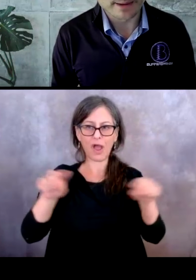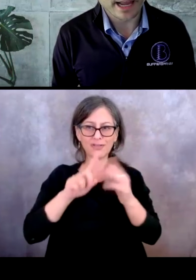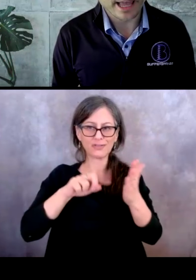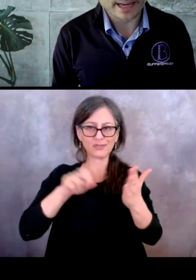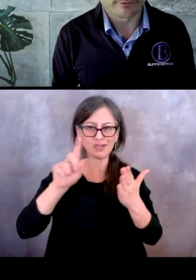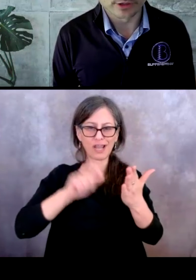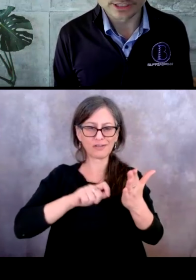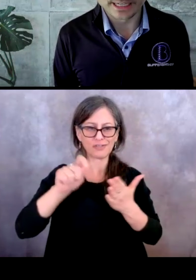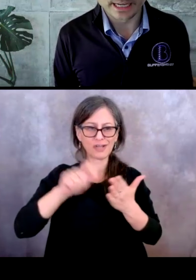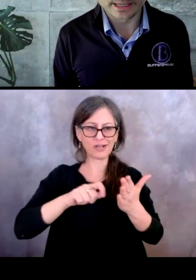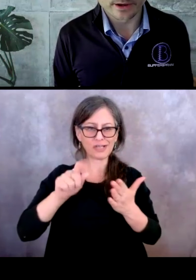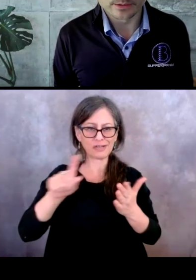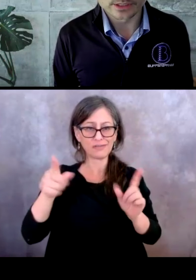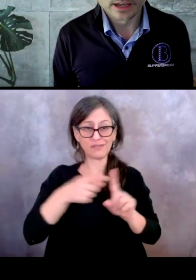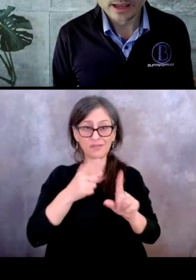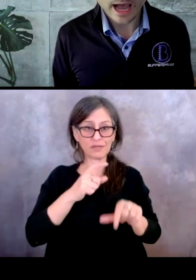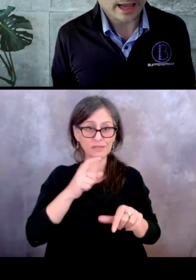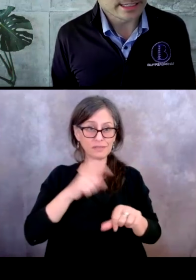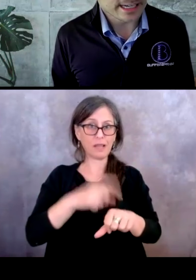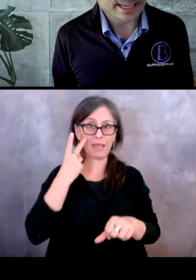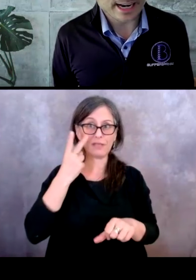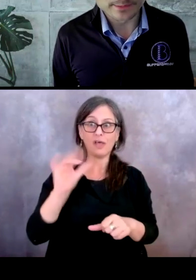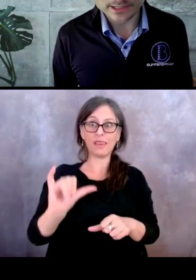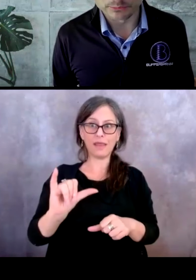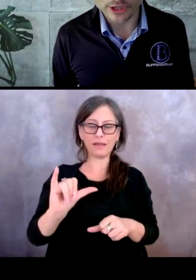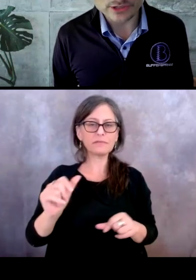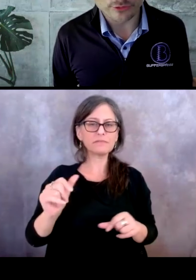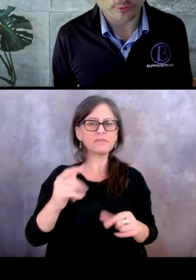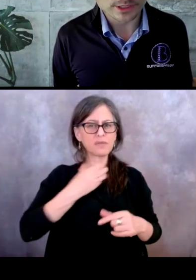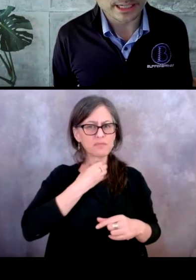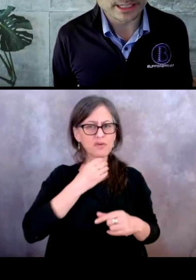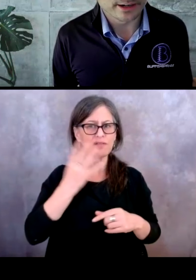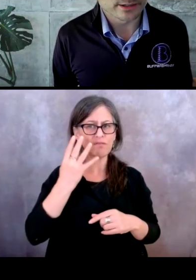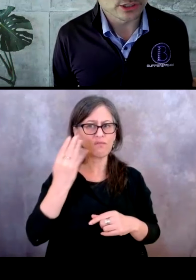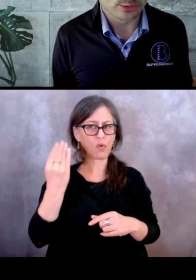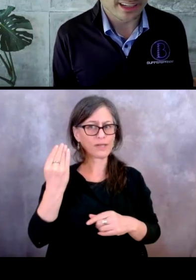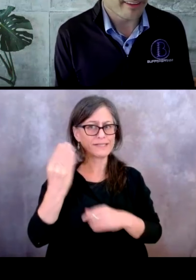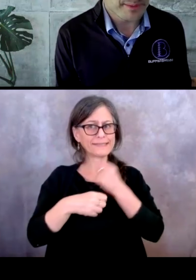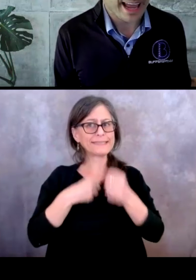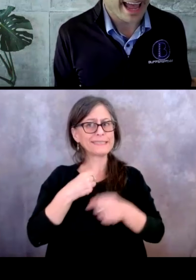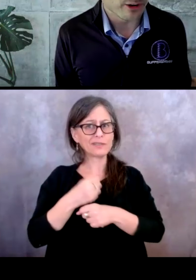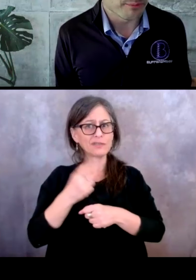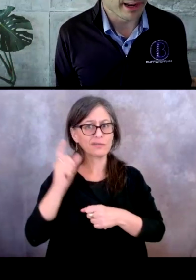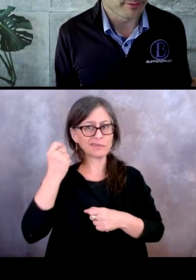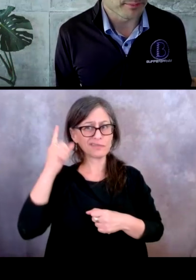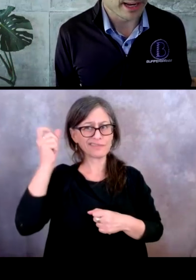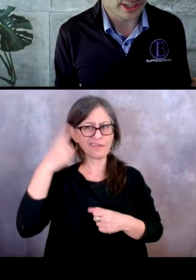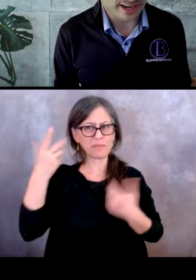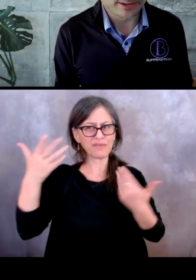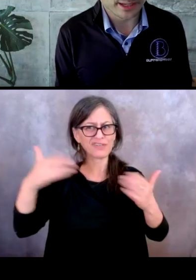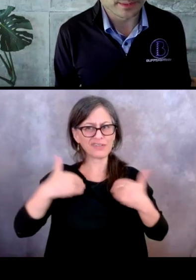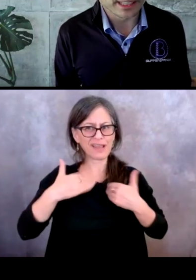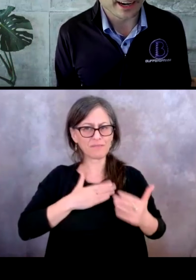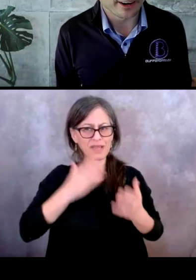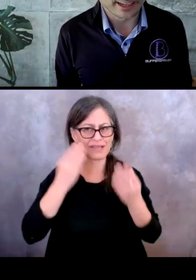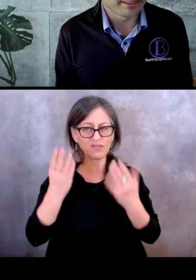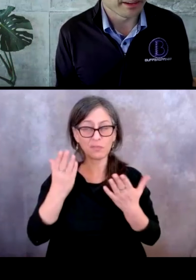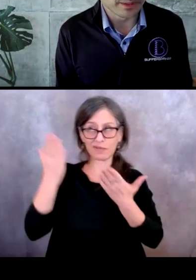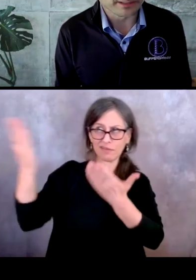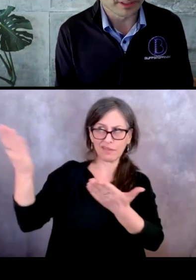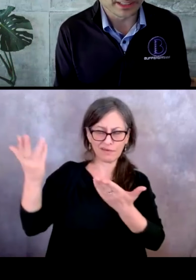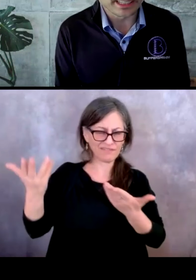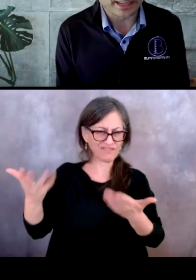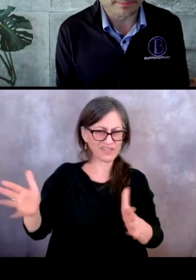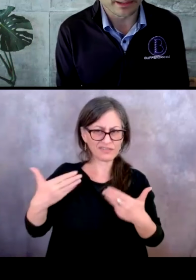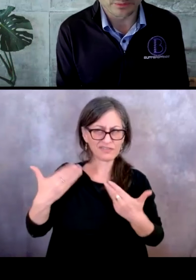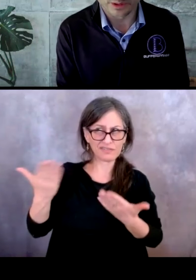first time that I had ever seen any of those. As I said, I was in the Marines for 14 years. So the government had all my information. Everything was there. And it